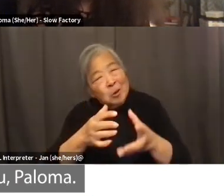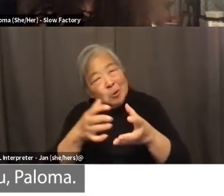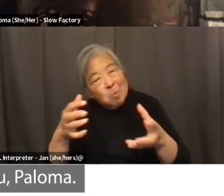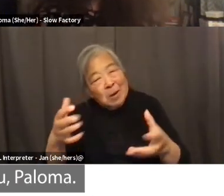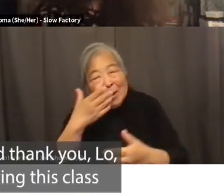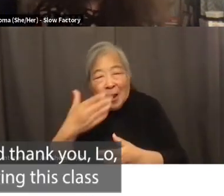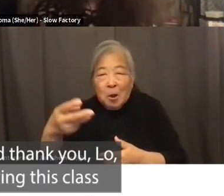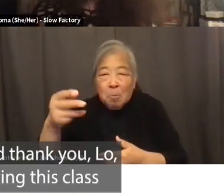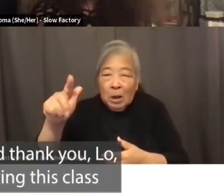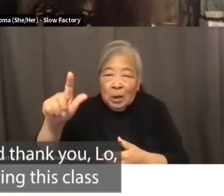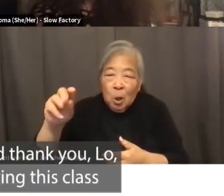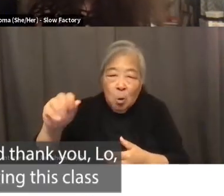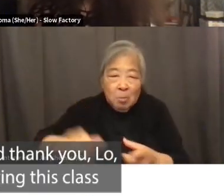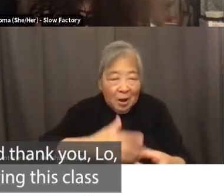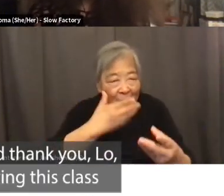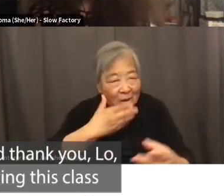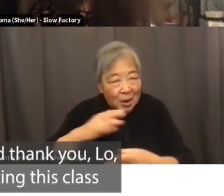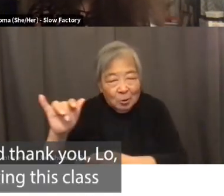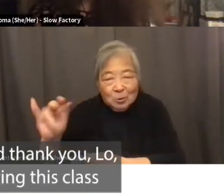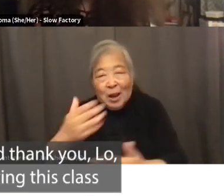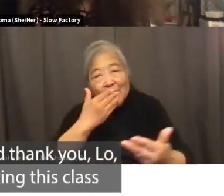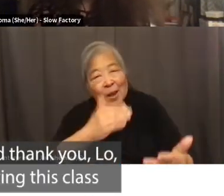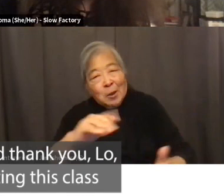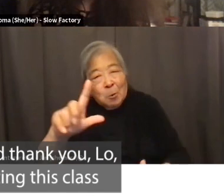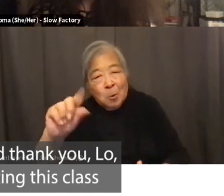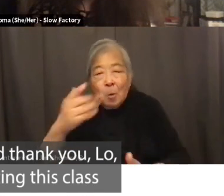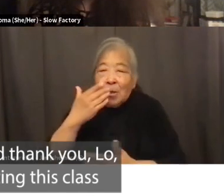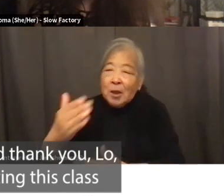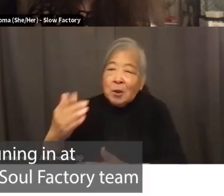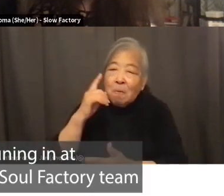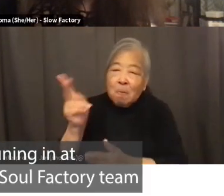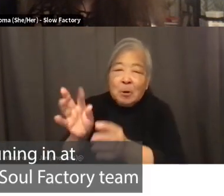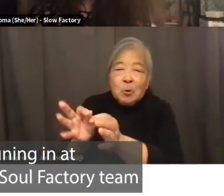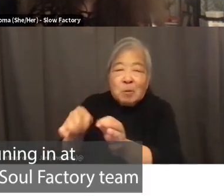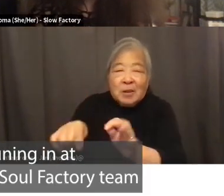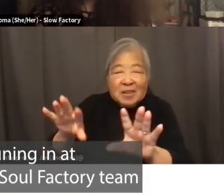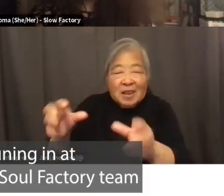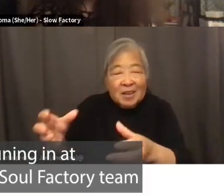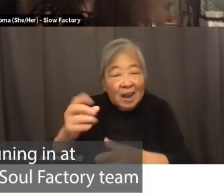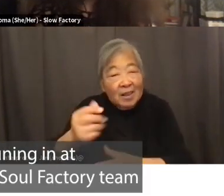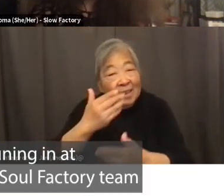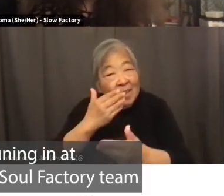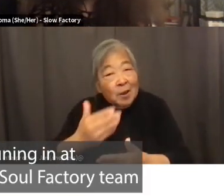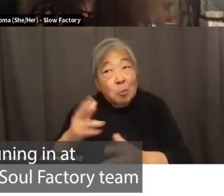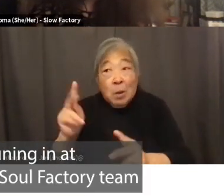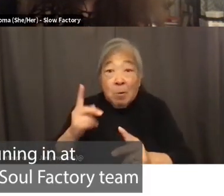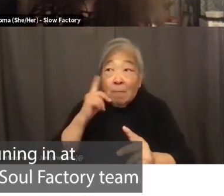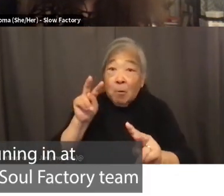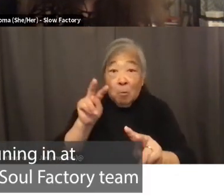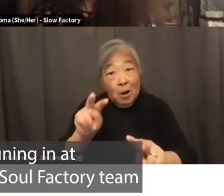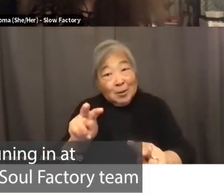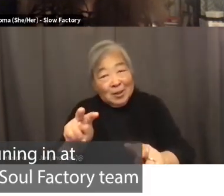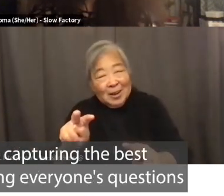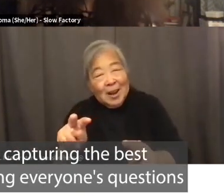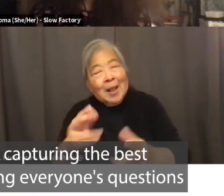you, Paloma. Thank you, Jan. Thank you, Lo, for interpreting this class. And thank you all for tuning in. Thank you to the